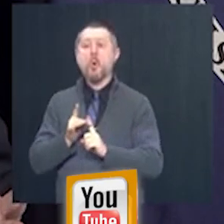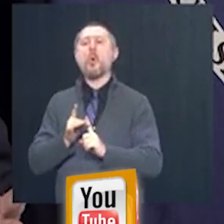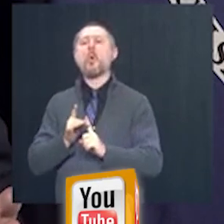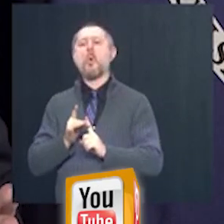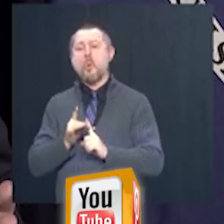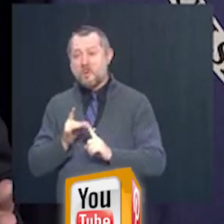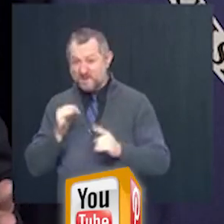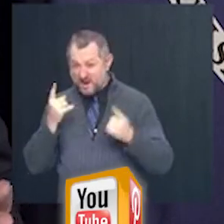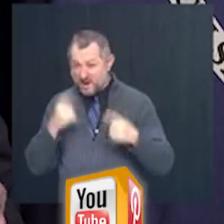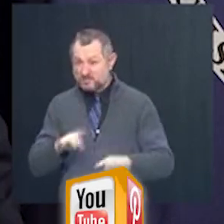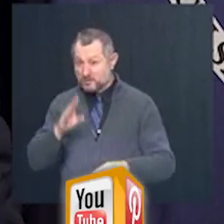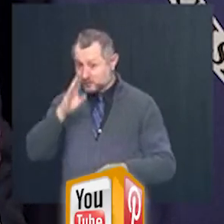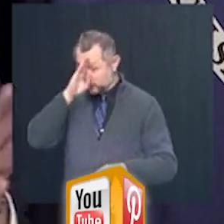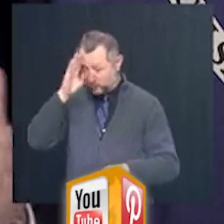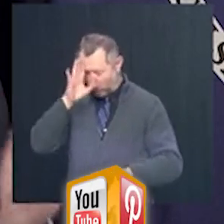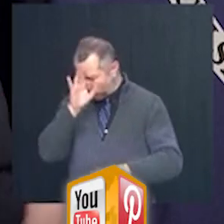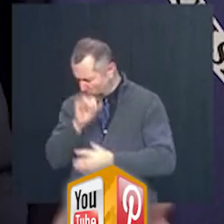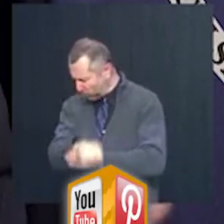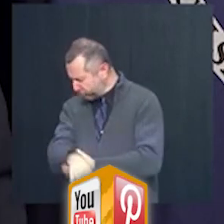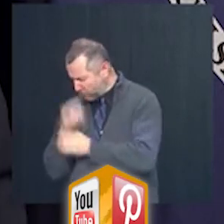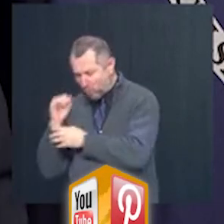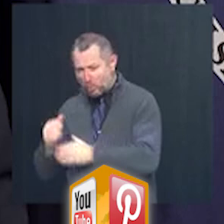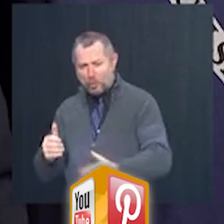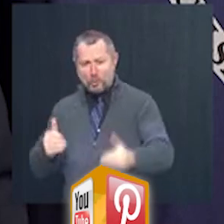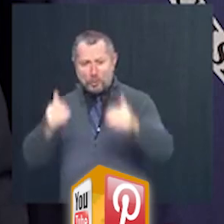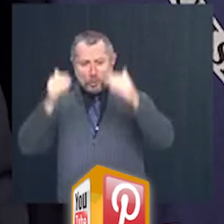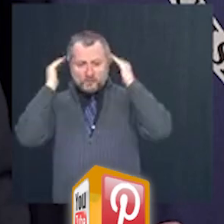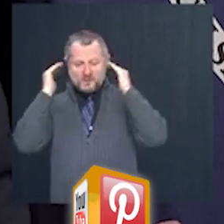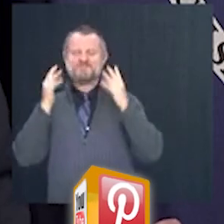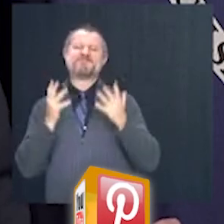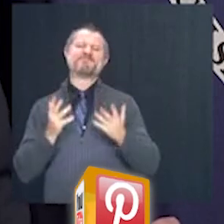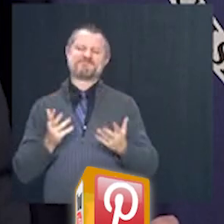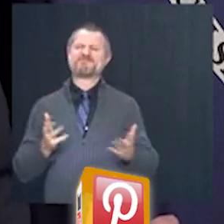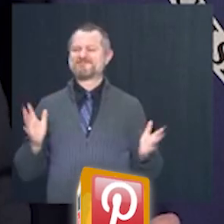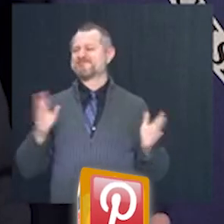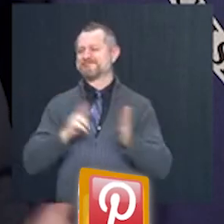your hospitals, we will have to go back to shutdown.